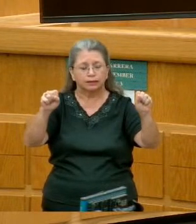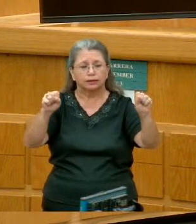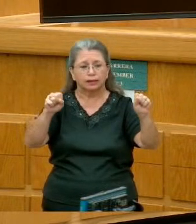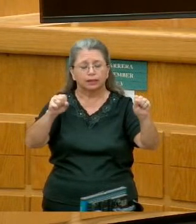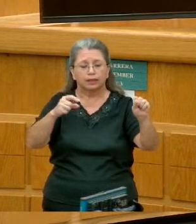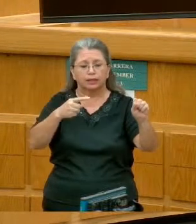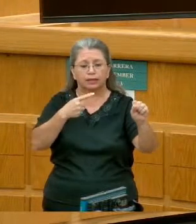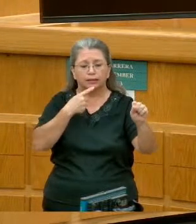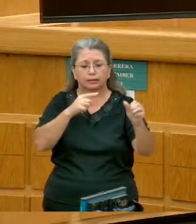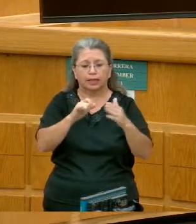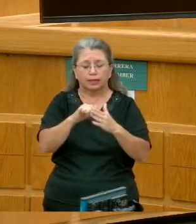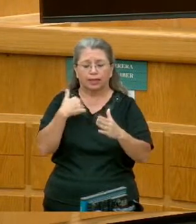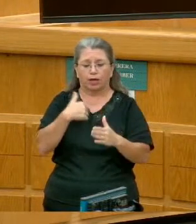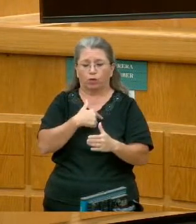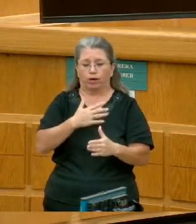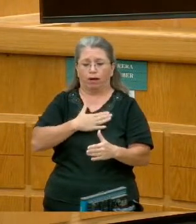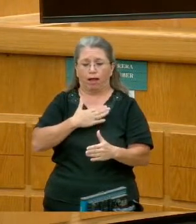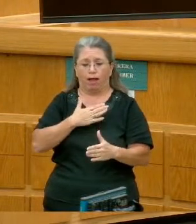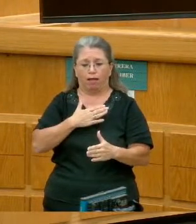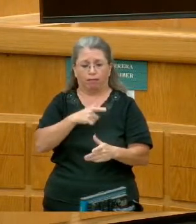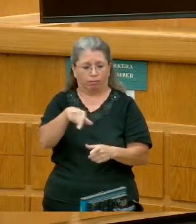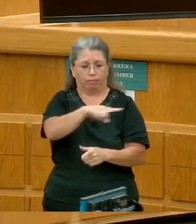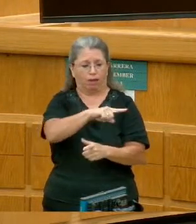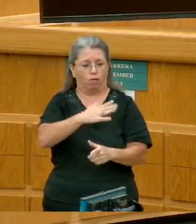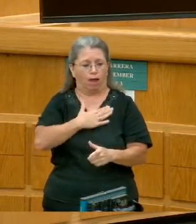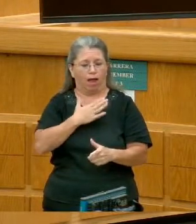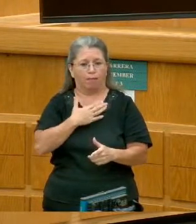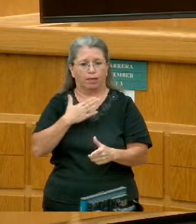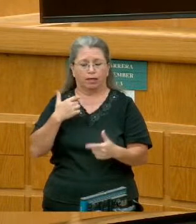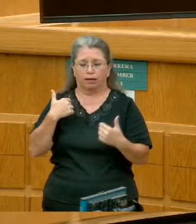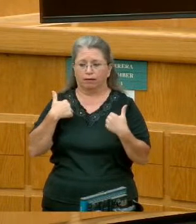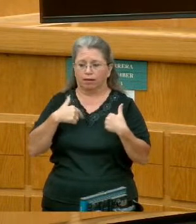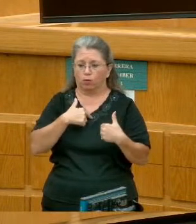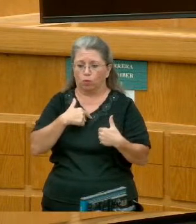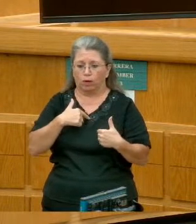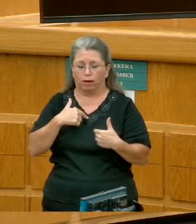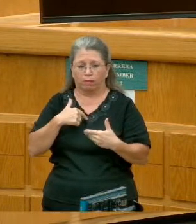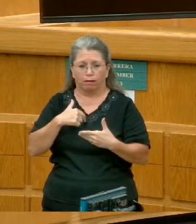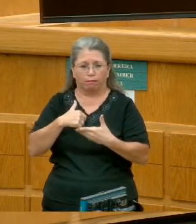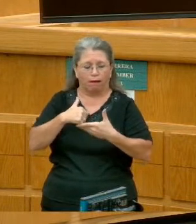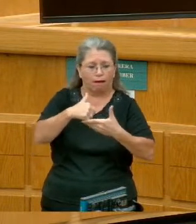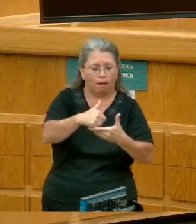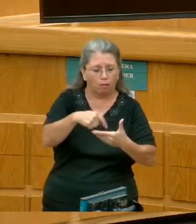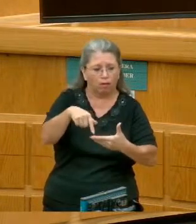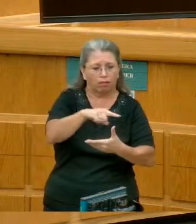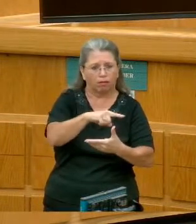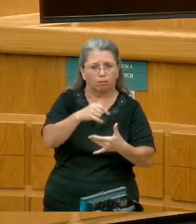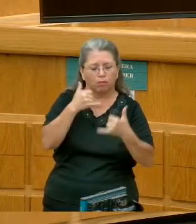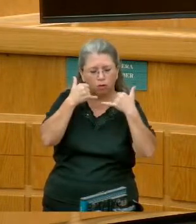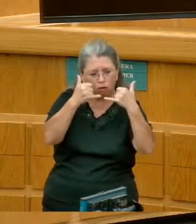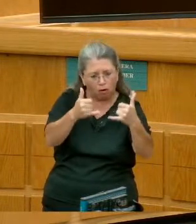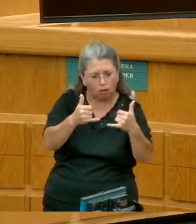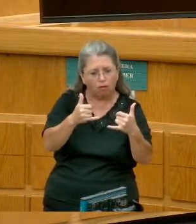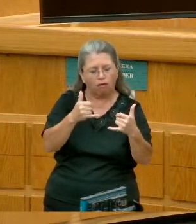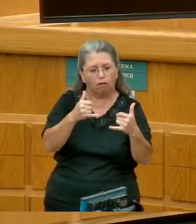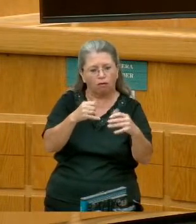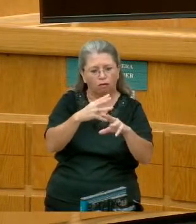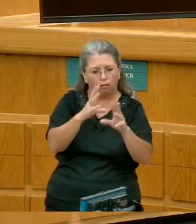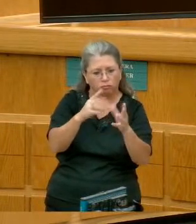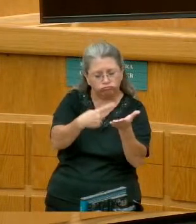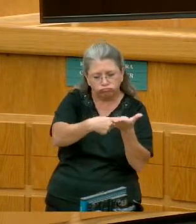they were glad that we had made that call to talk as a community about how to deal with the next very